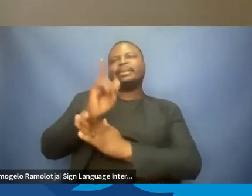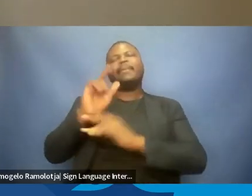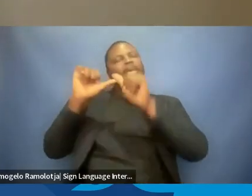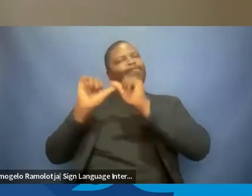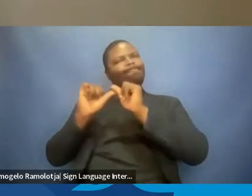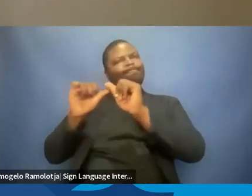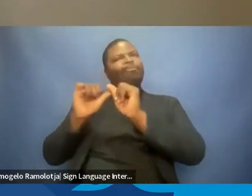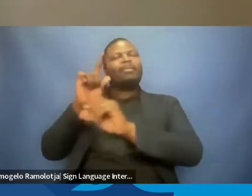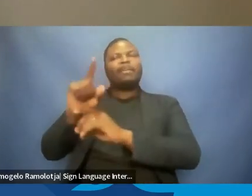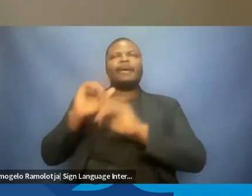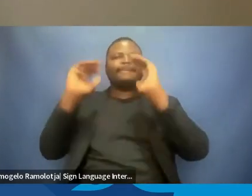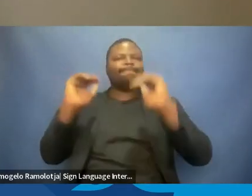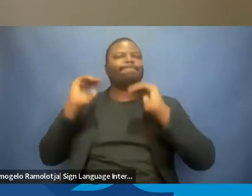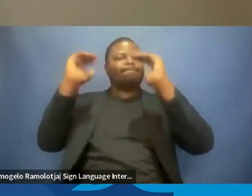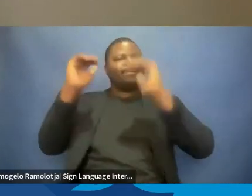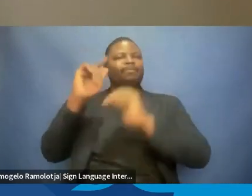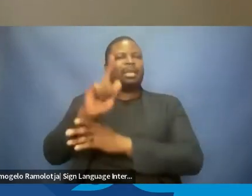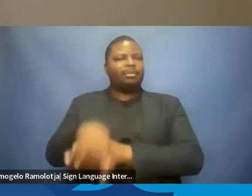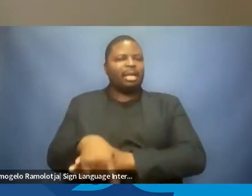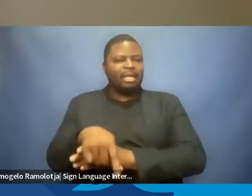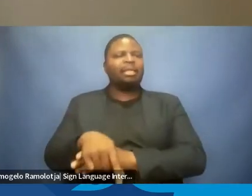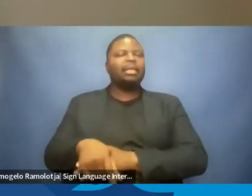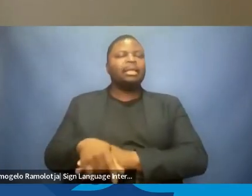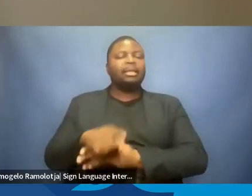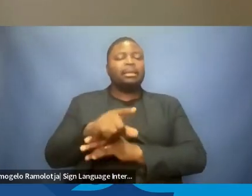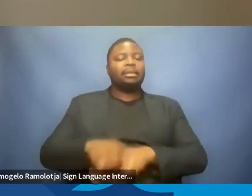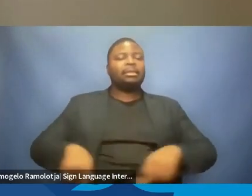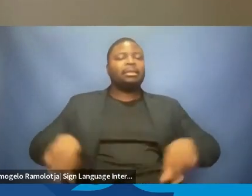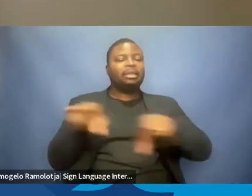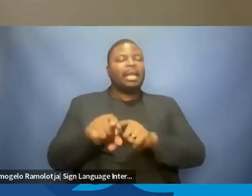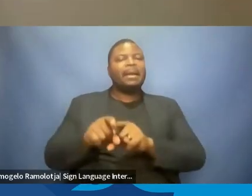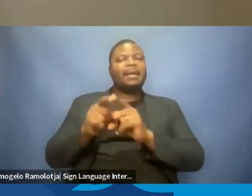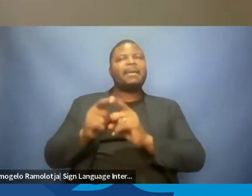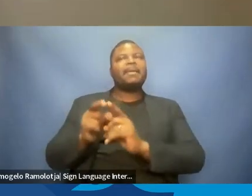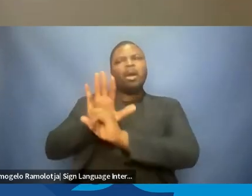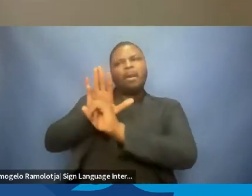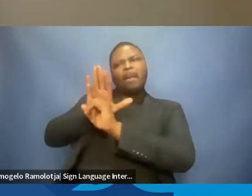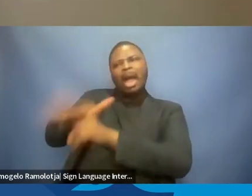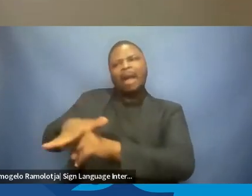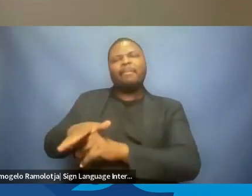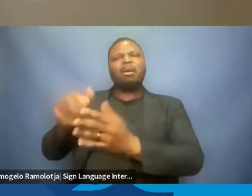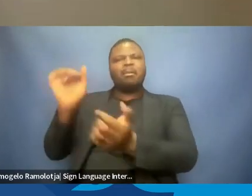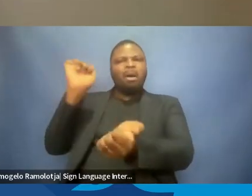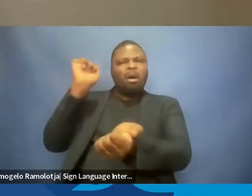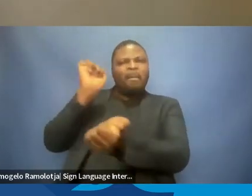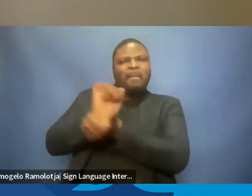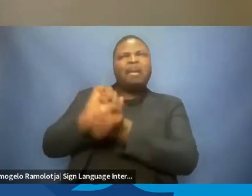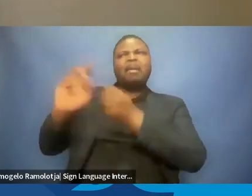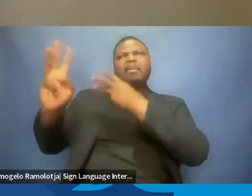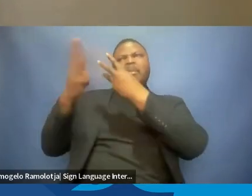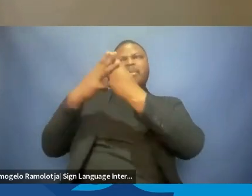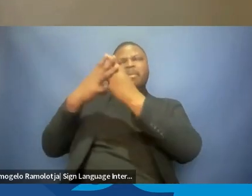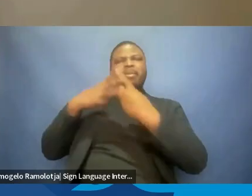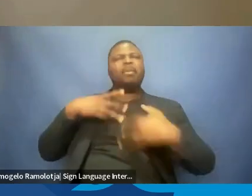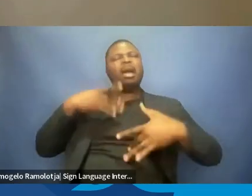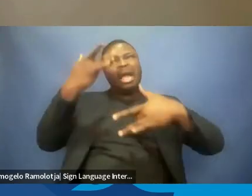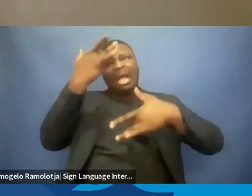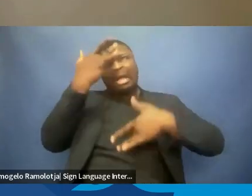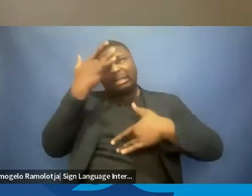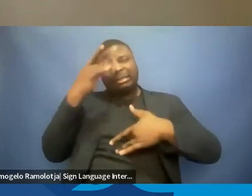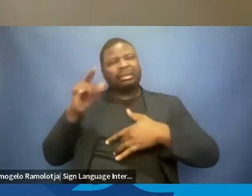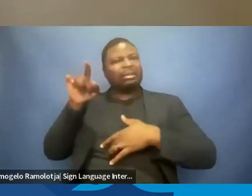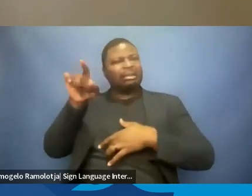Without them, the cycle of drug-related harm, incarceration, and ill health will continue